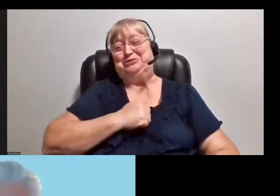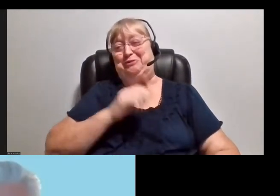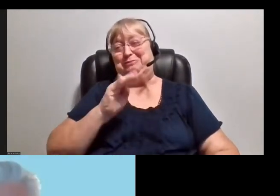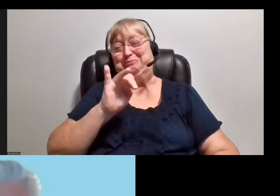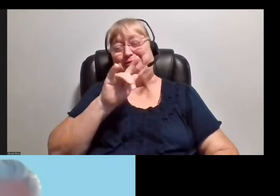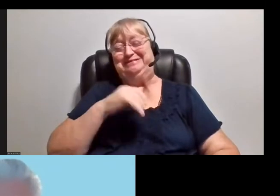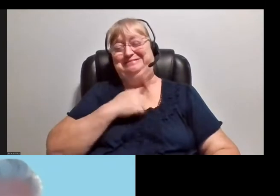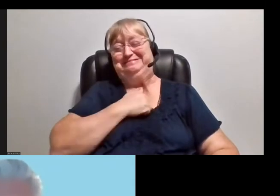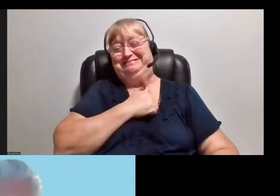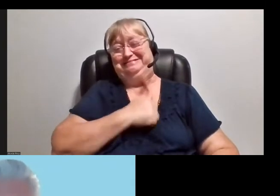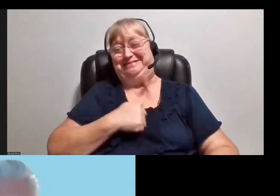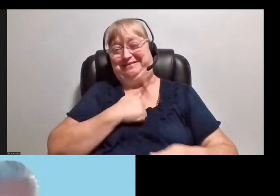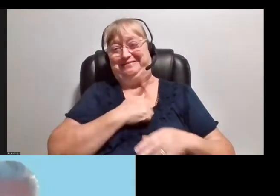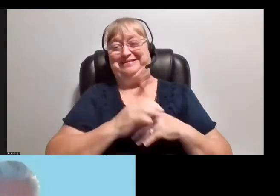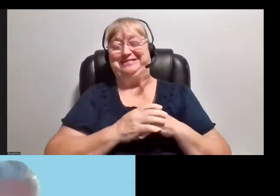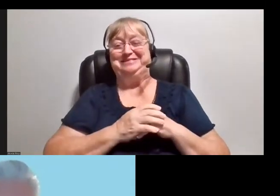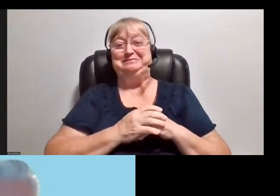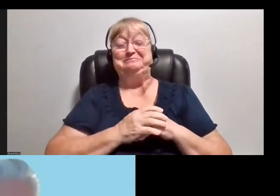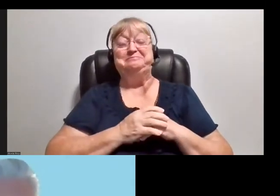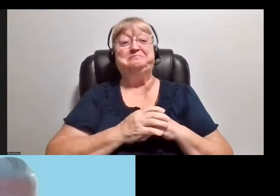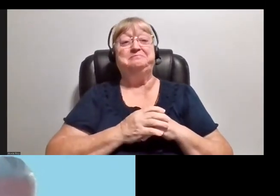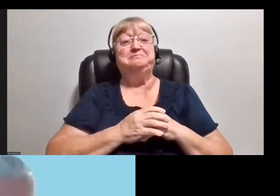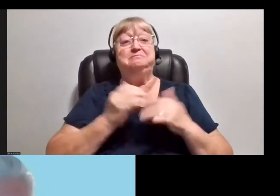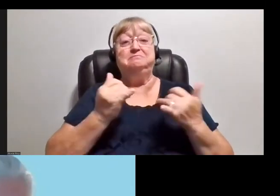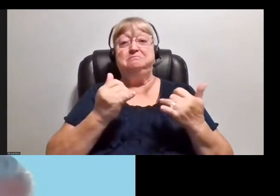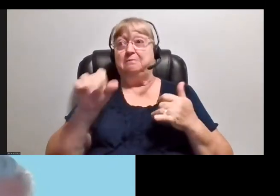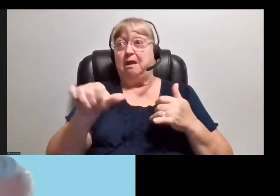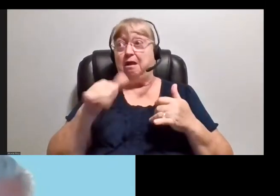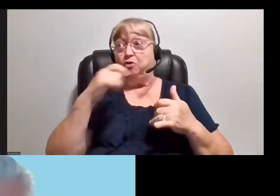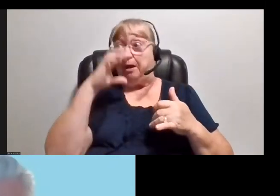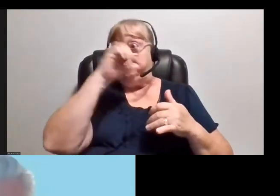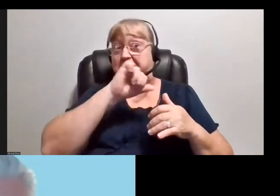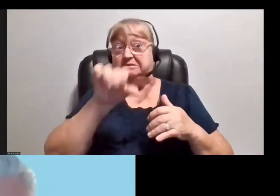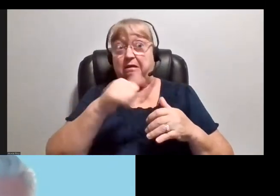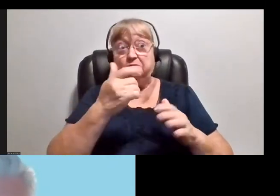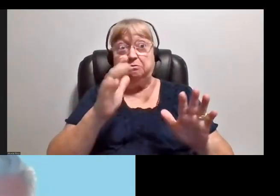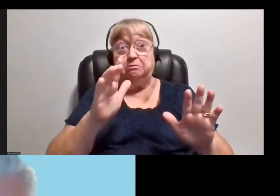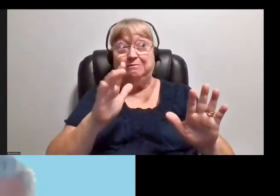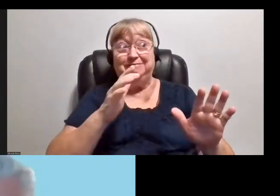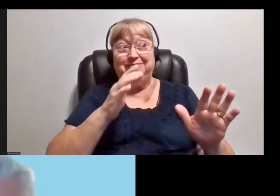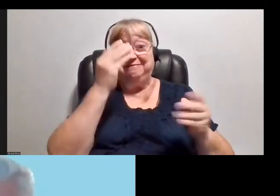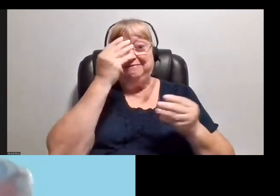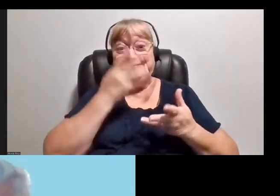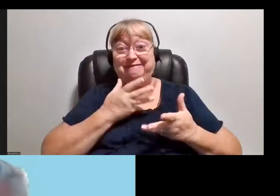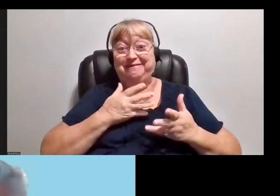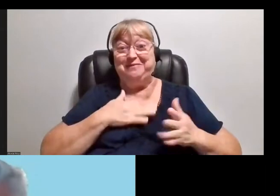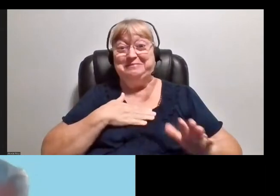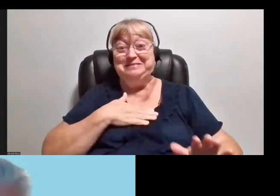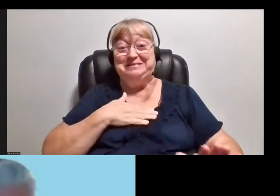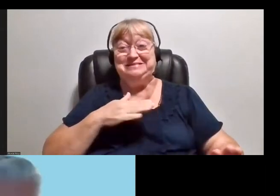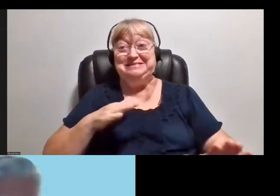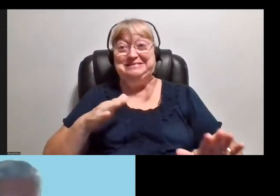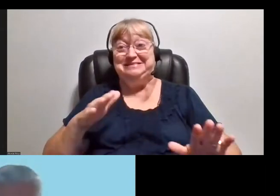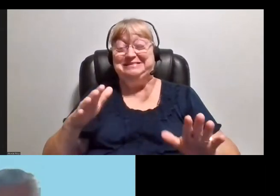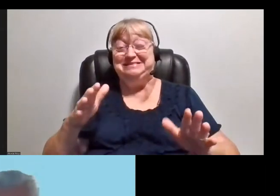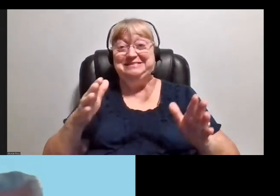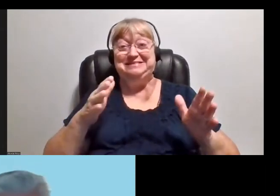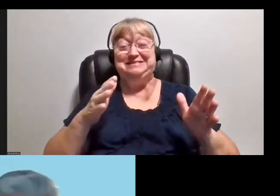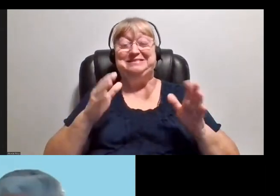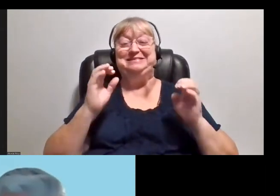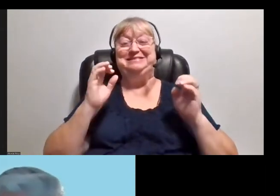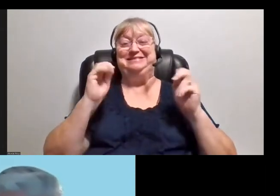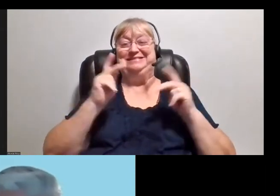that. Now, did it's anyone else that I missed? Speak up if you're out there. All